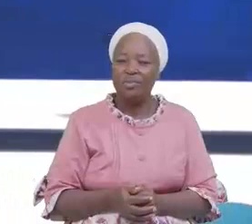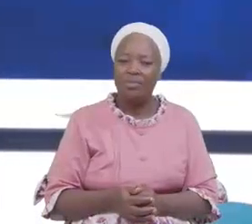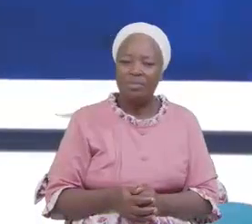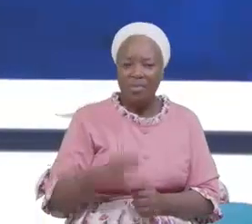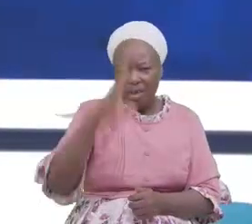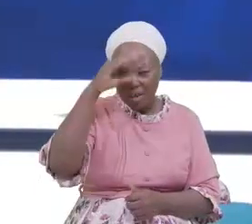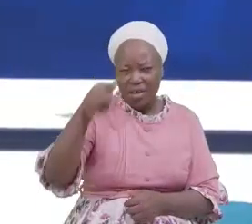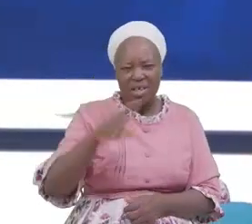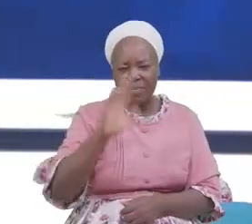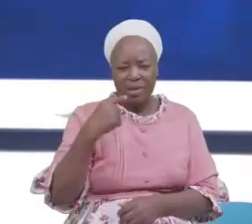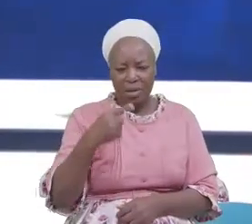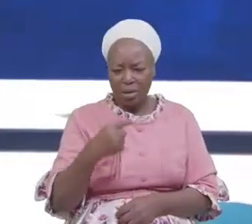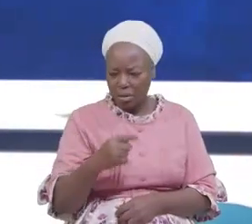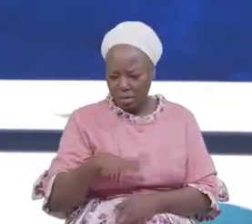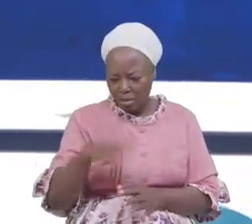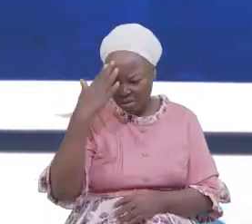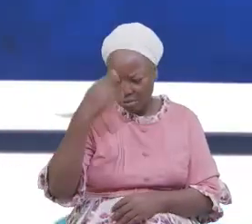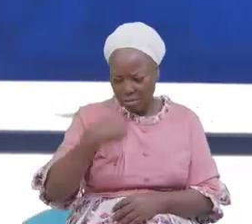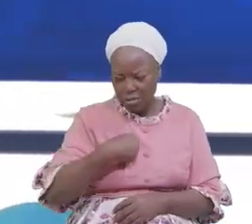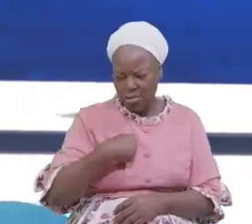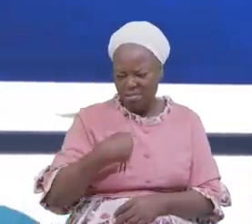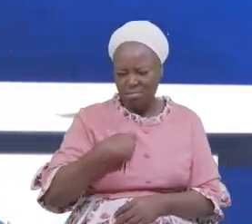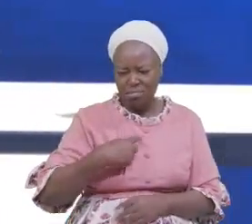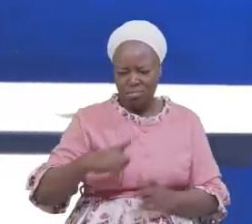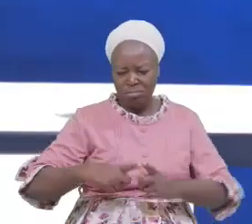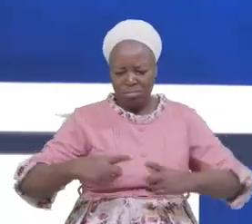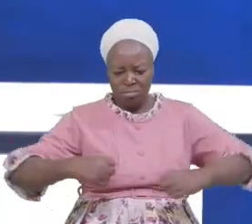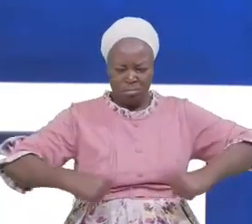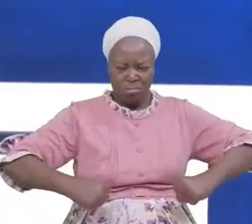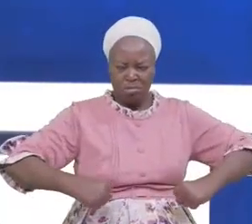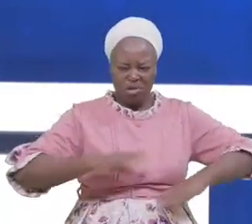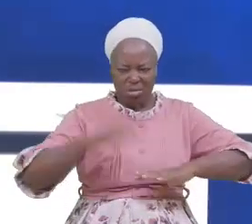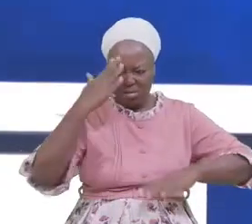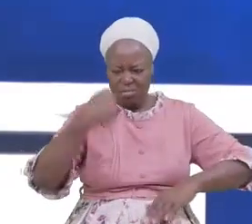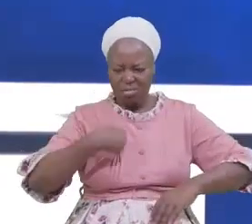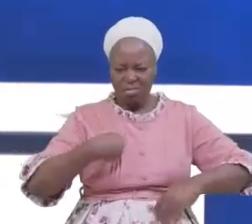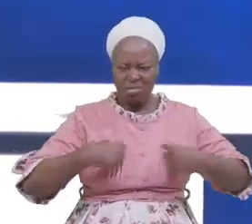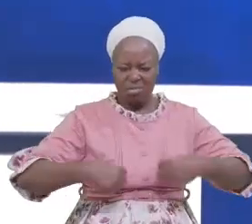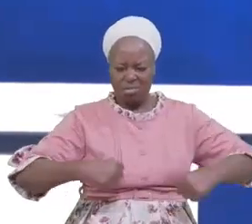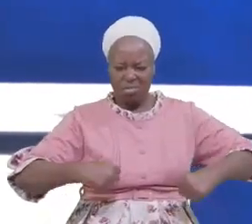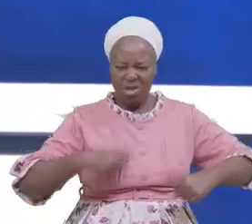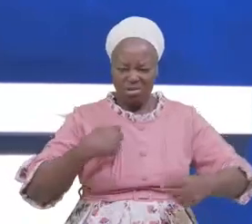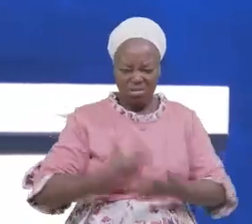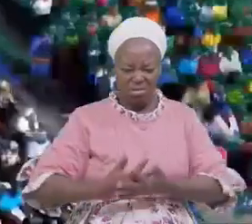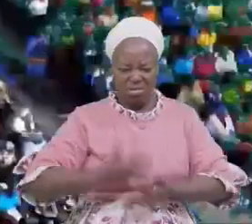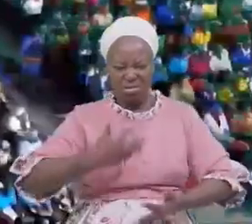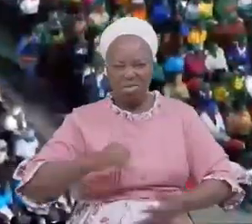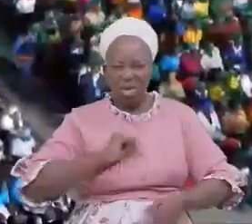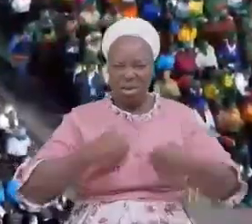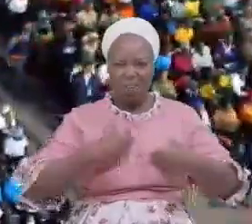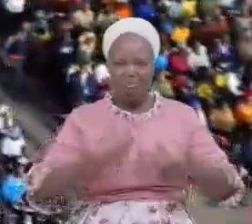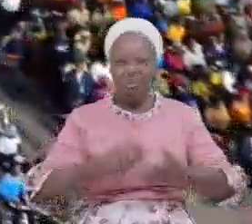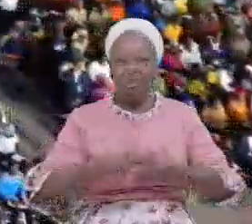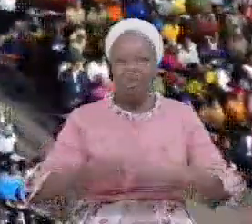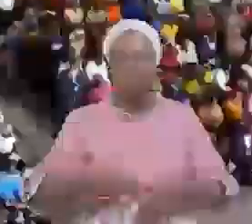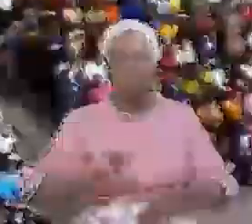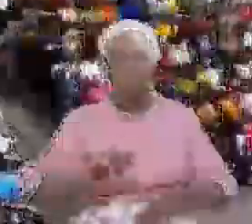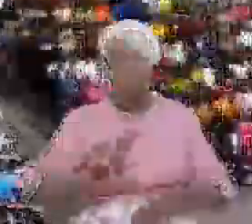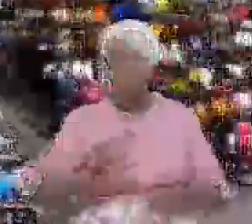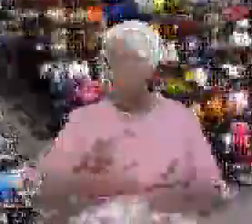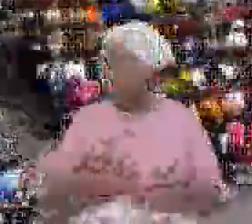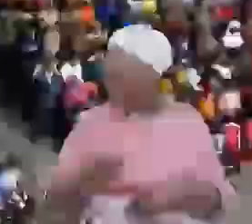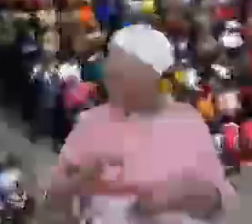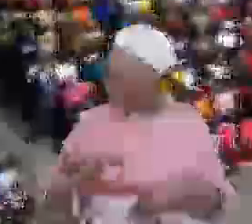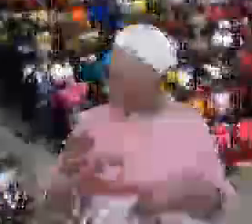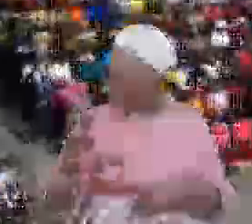big man. He didn't say, I'm too high for that. He didn't say, with